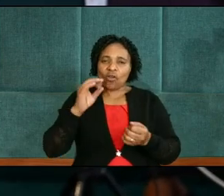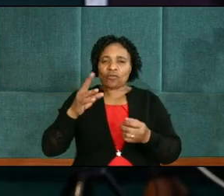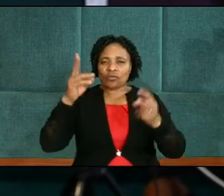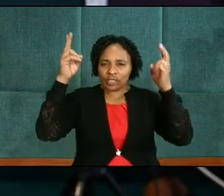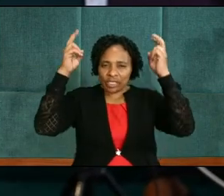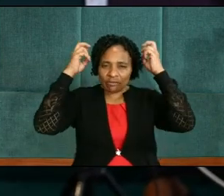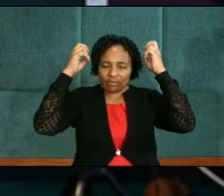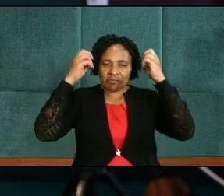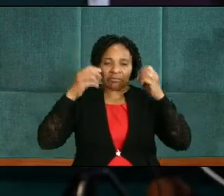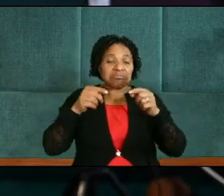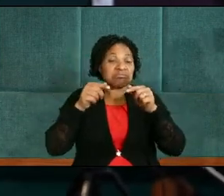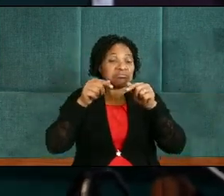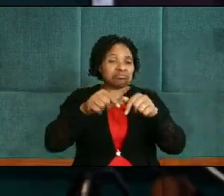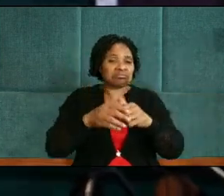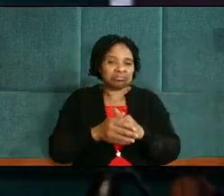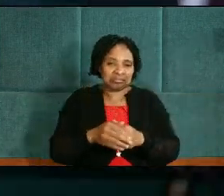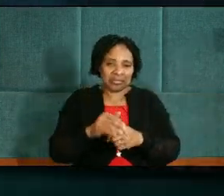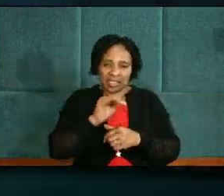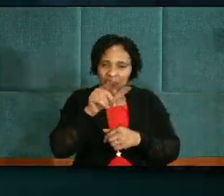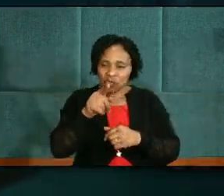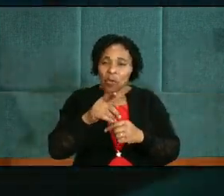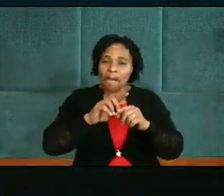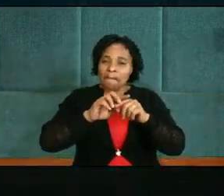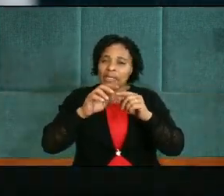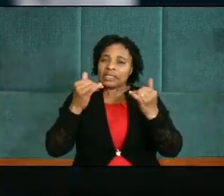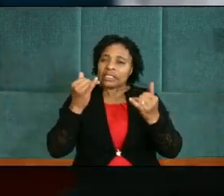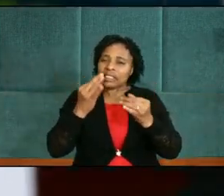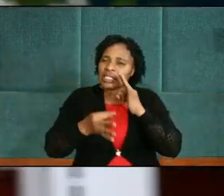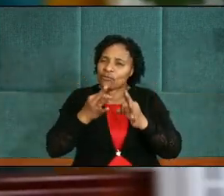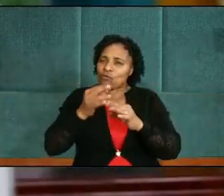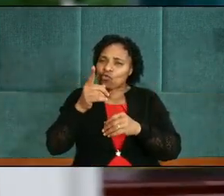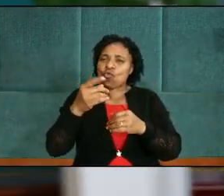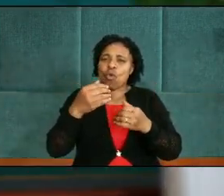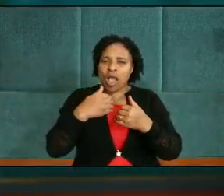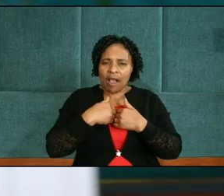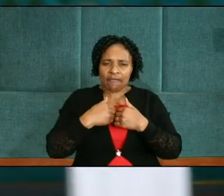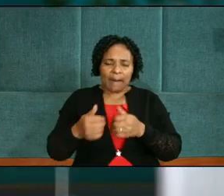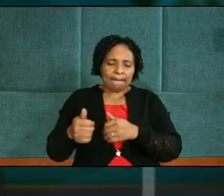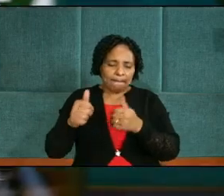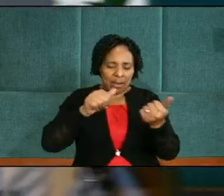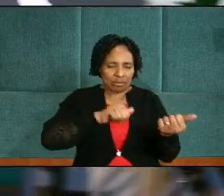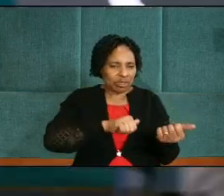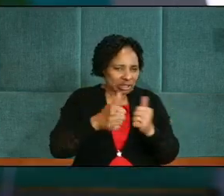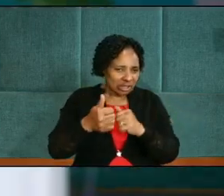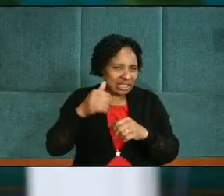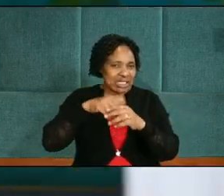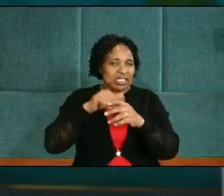can't pass through. So if you have been a baptized member of the